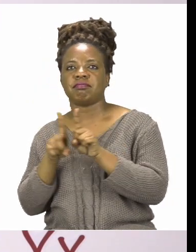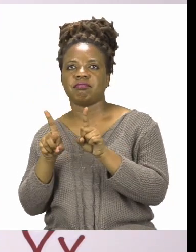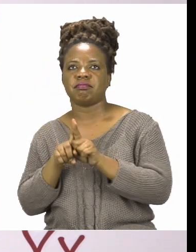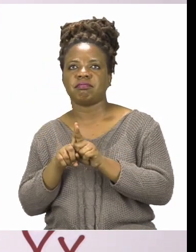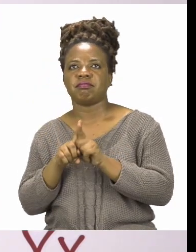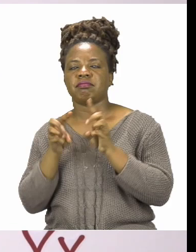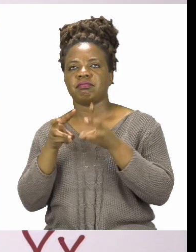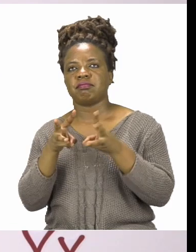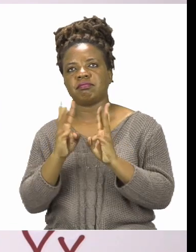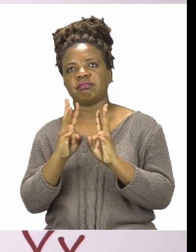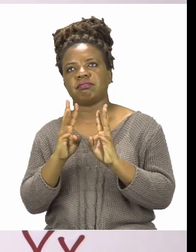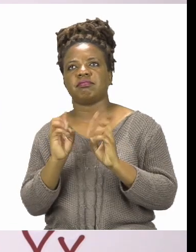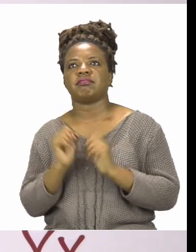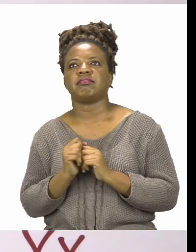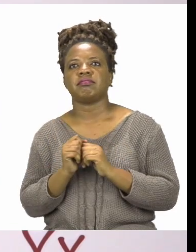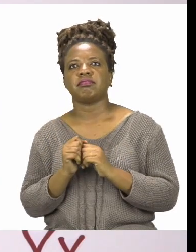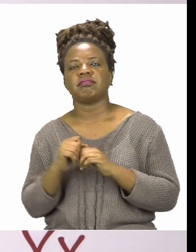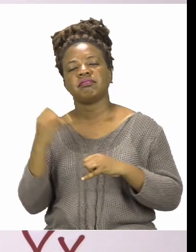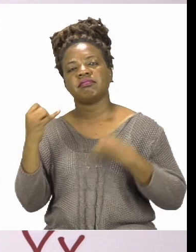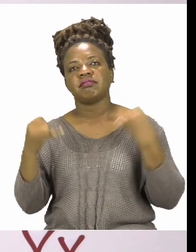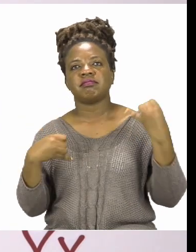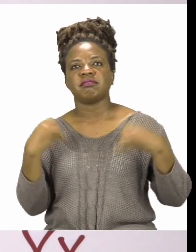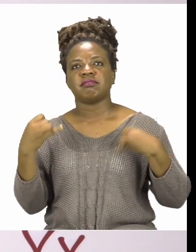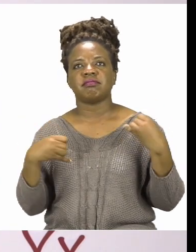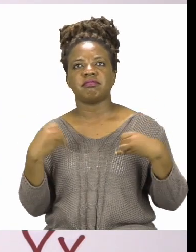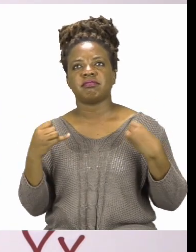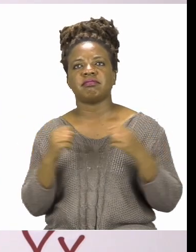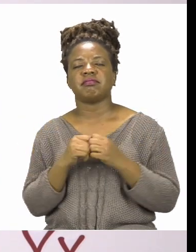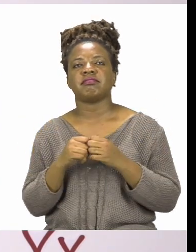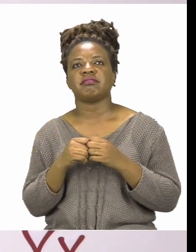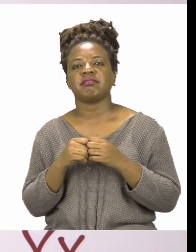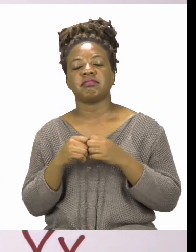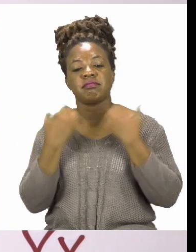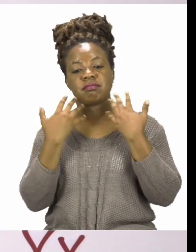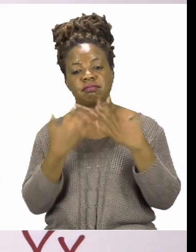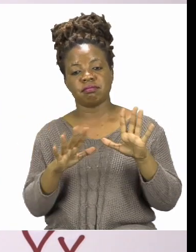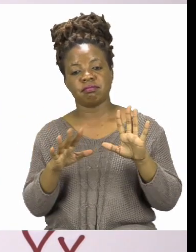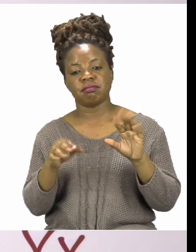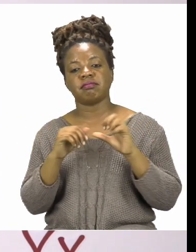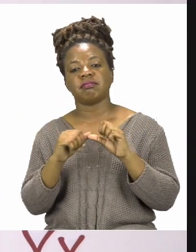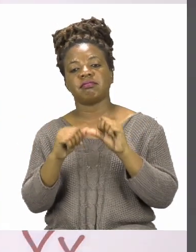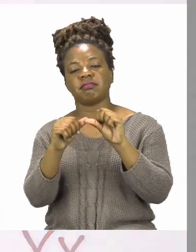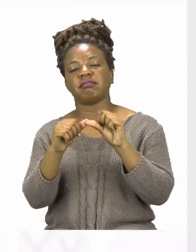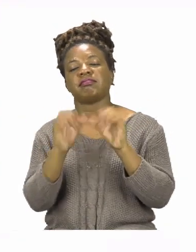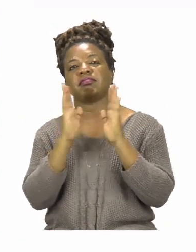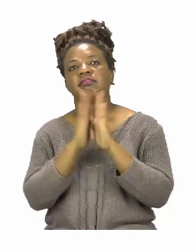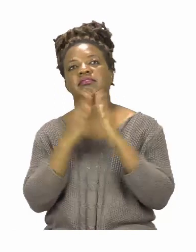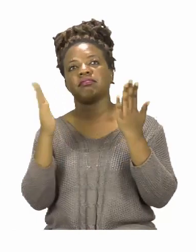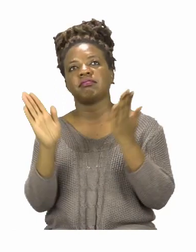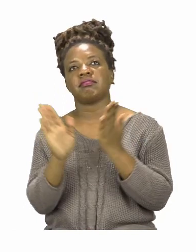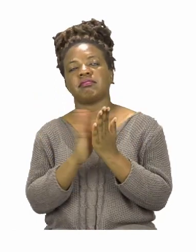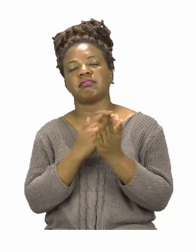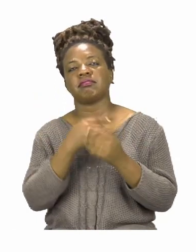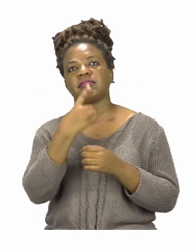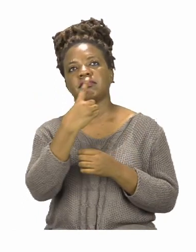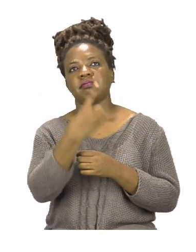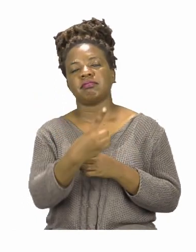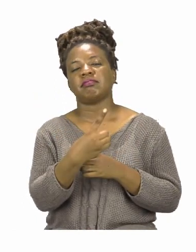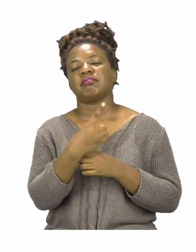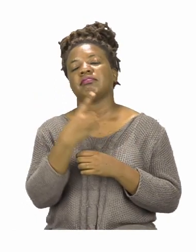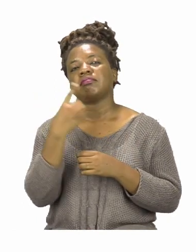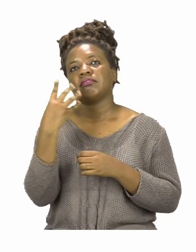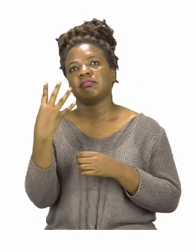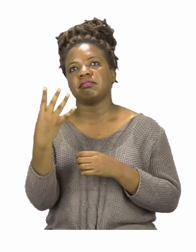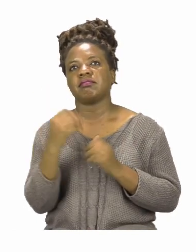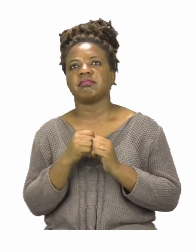Have fun, and when you're done, you can move on to the next page, page 14. On page 14, we